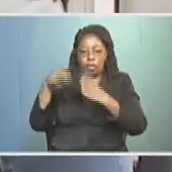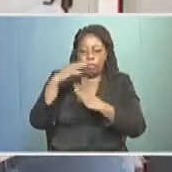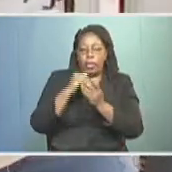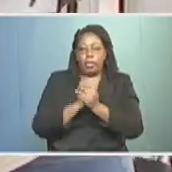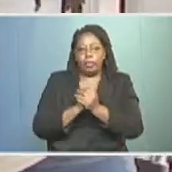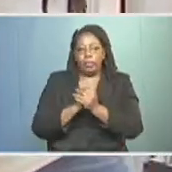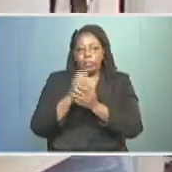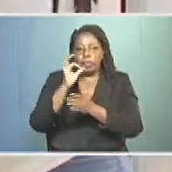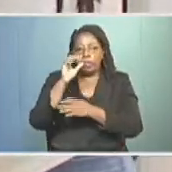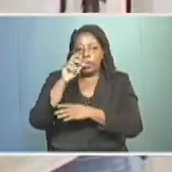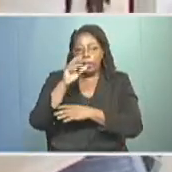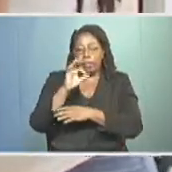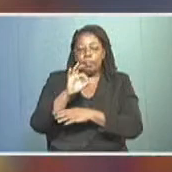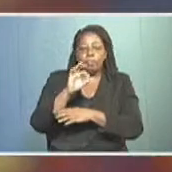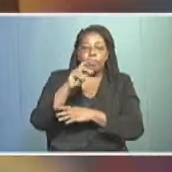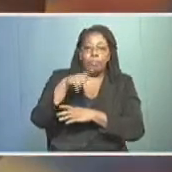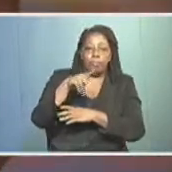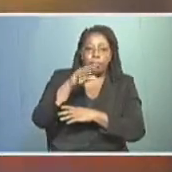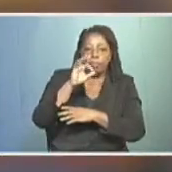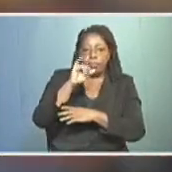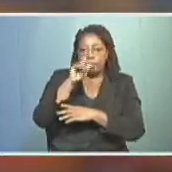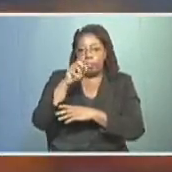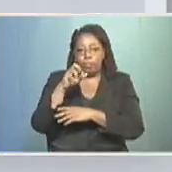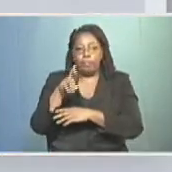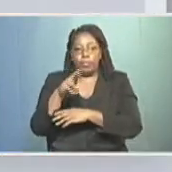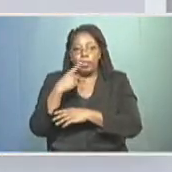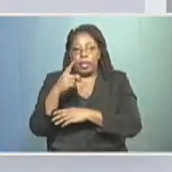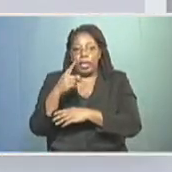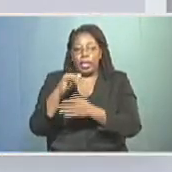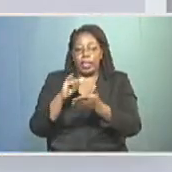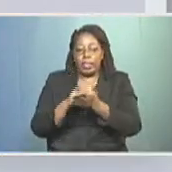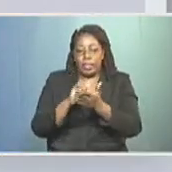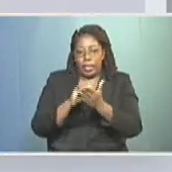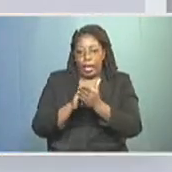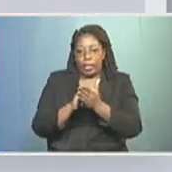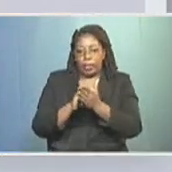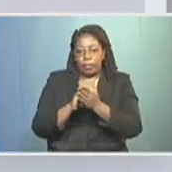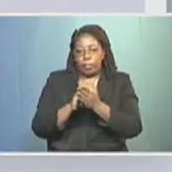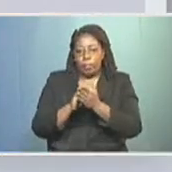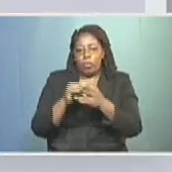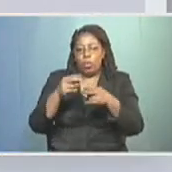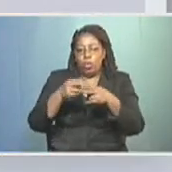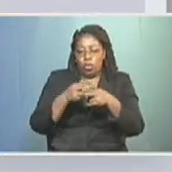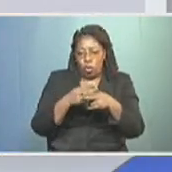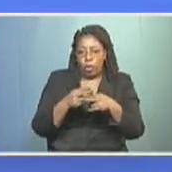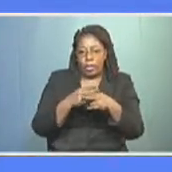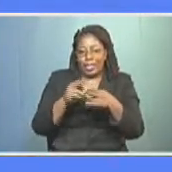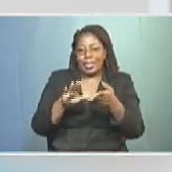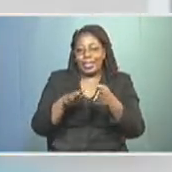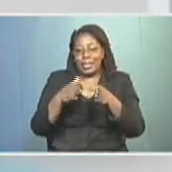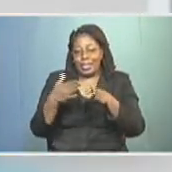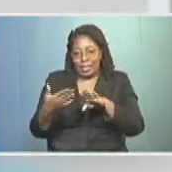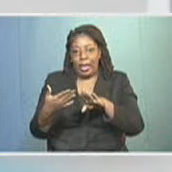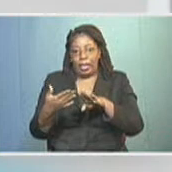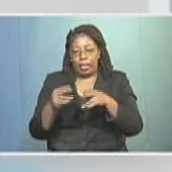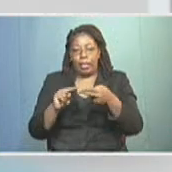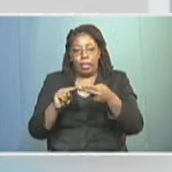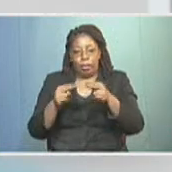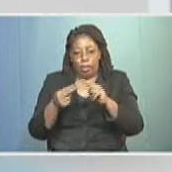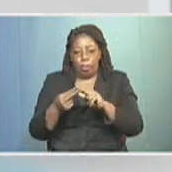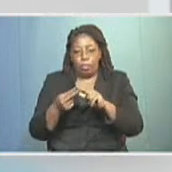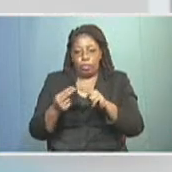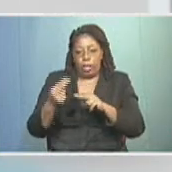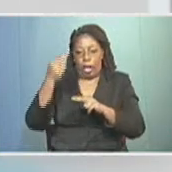touts its experimental antiviral pill as cutting hospitalization and death rates by nearly 90% in